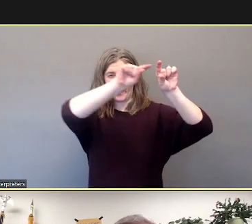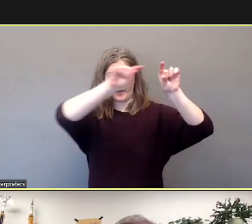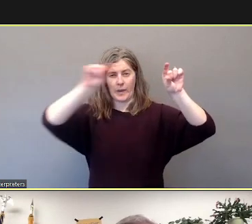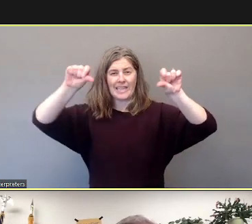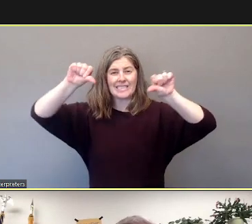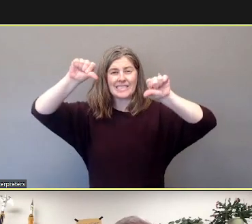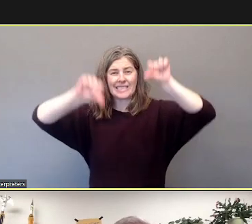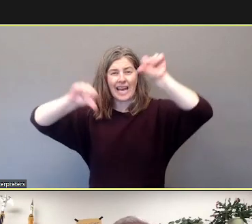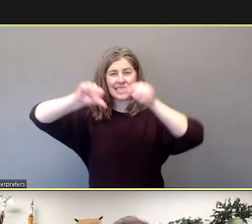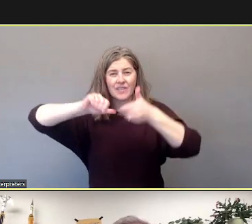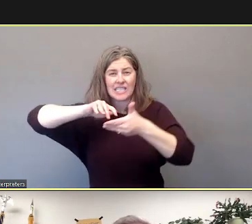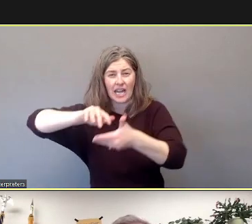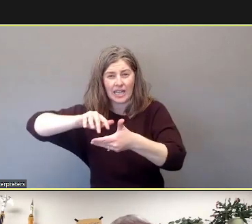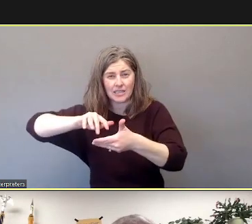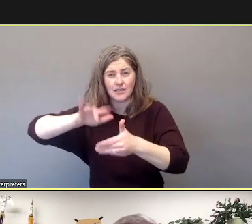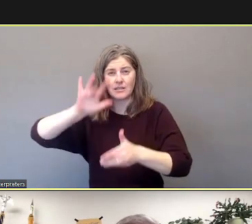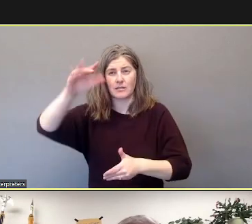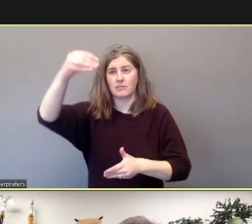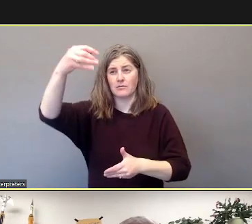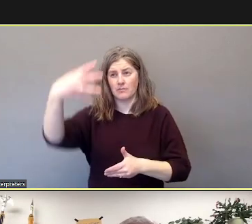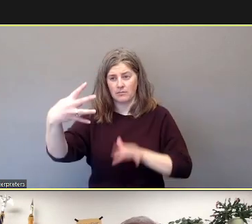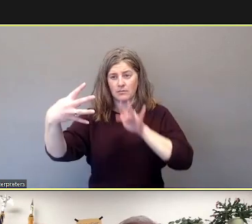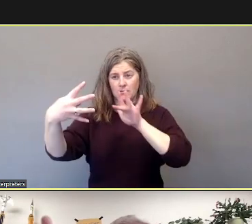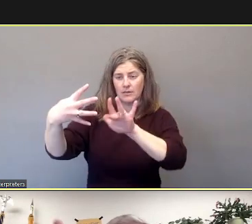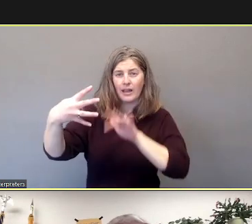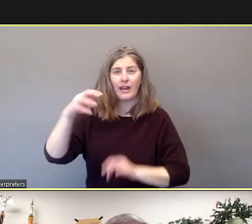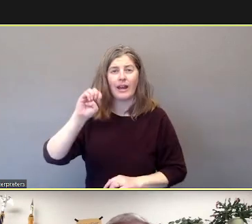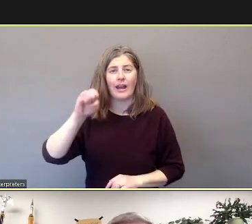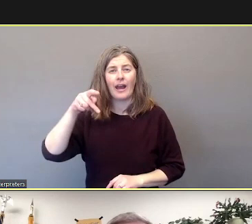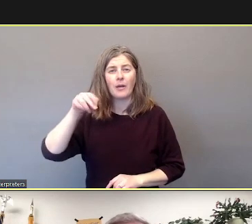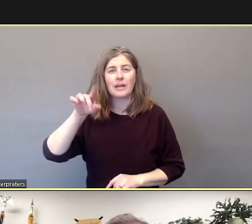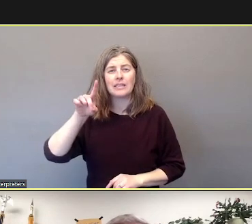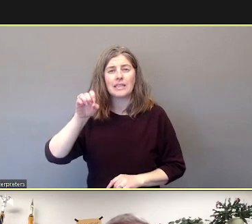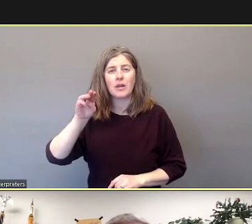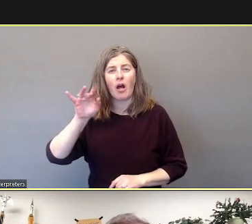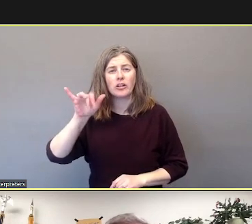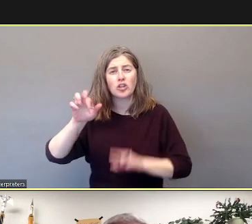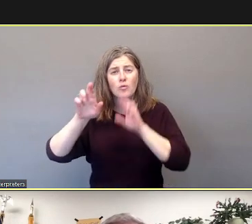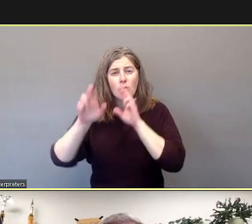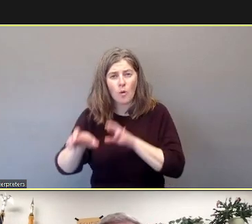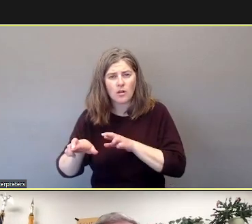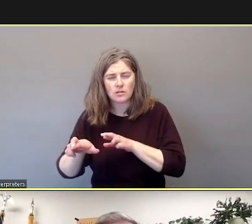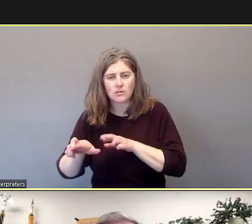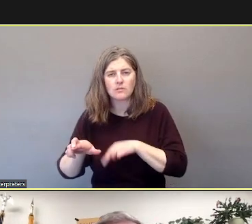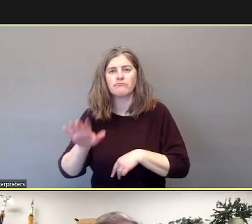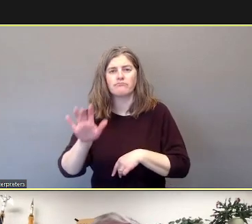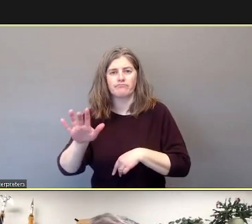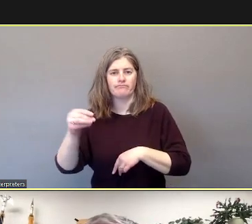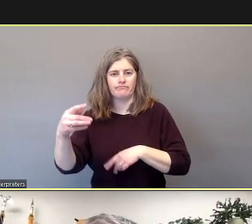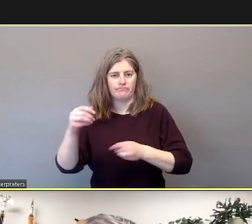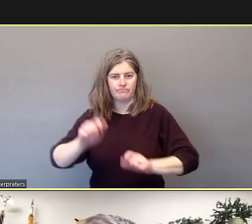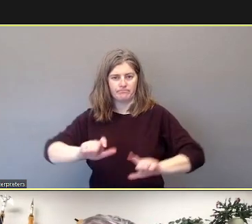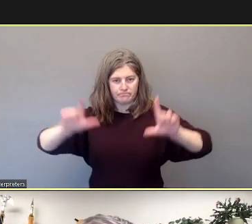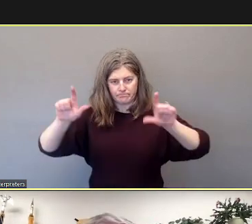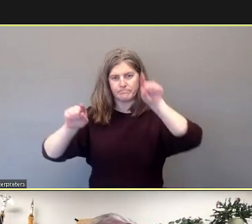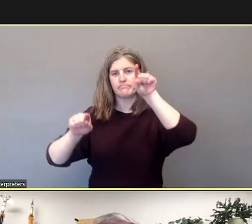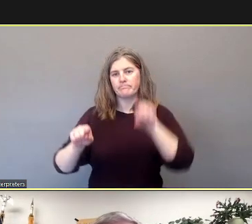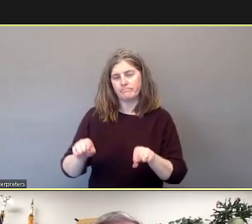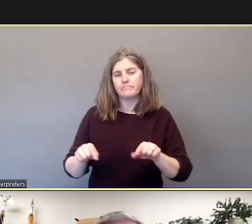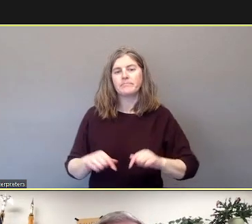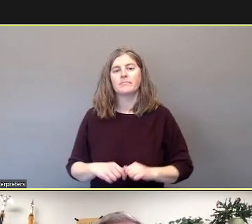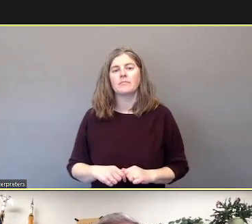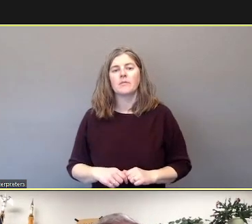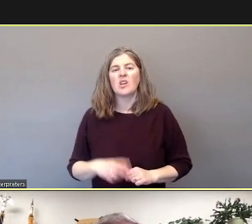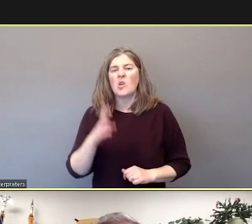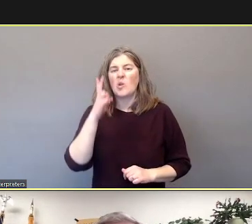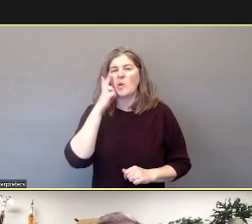scientific studies, and then epidemiology reports. We showed you on the previous slide where it's located. And I just wanted to show you a couple of things. You can